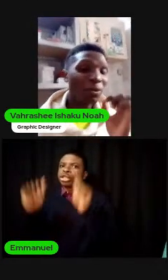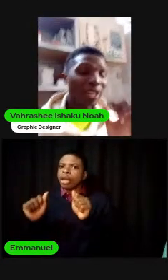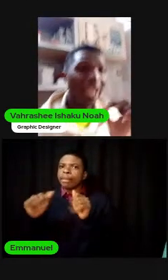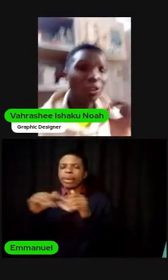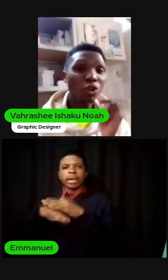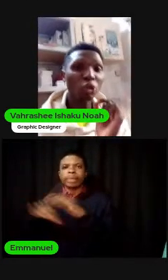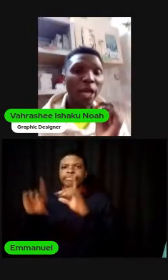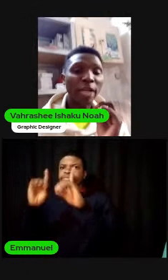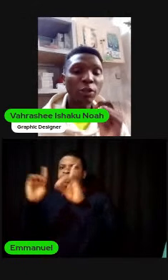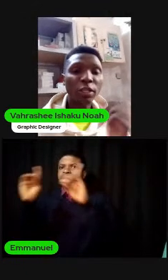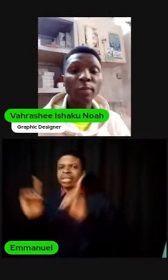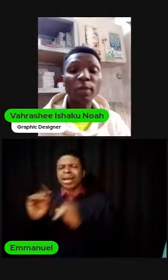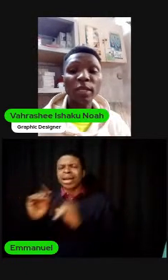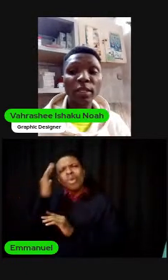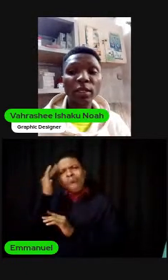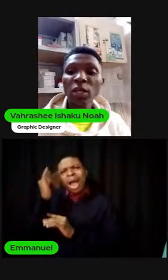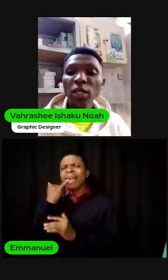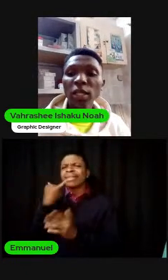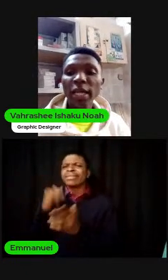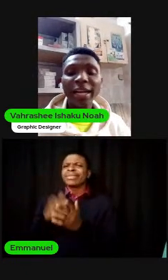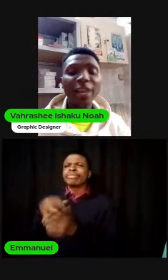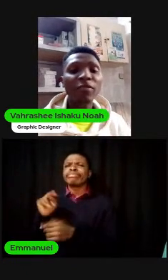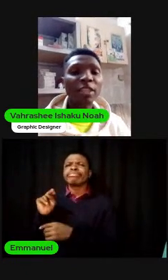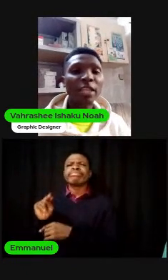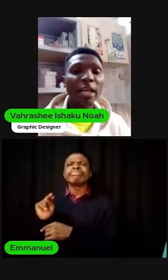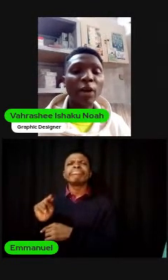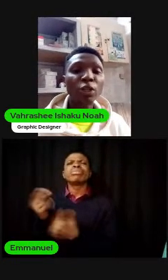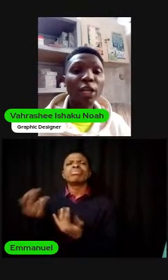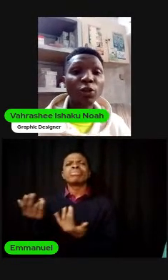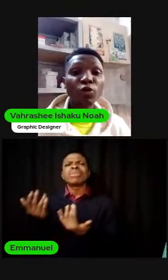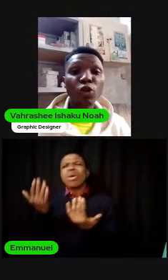they important to us? I just explained their